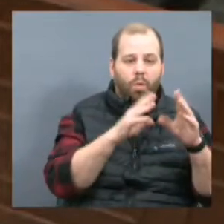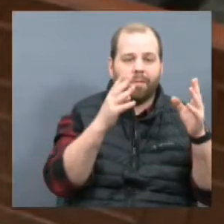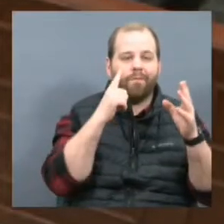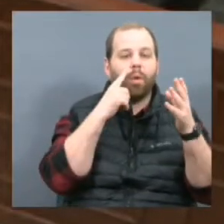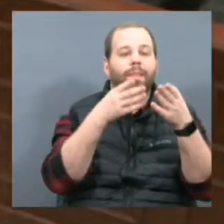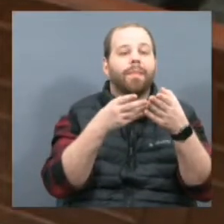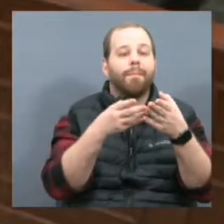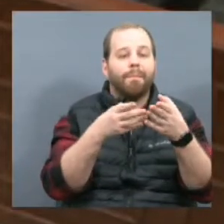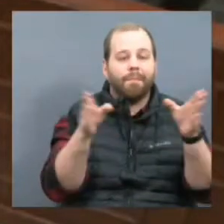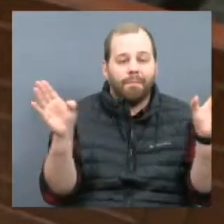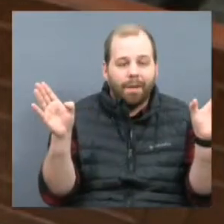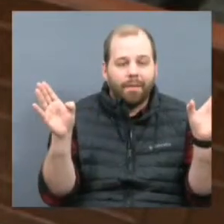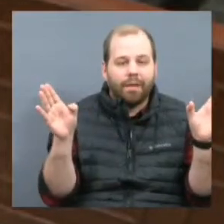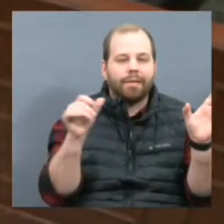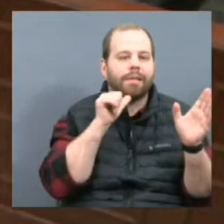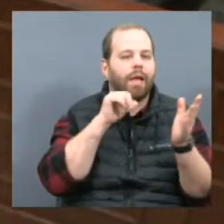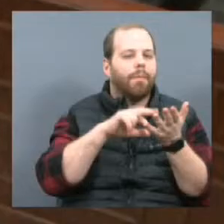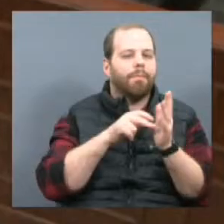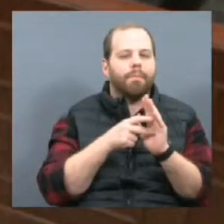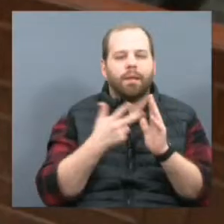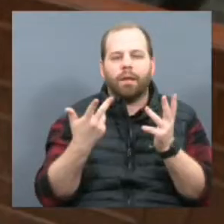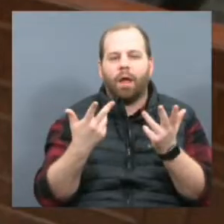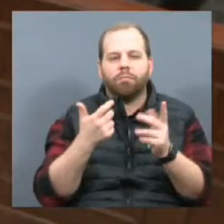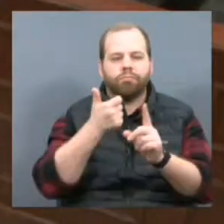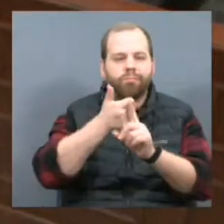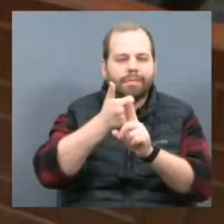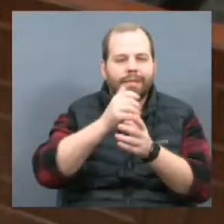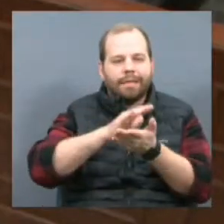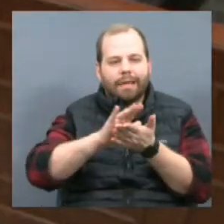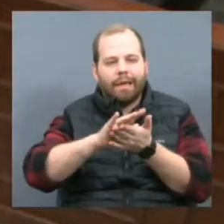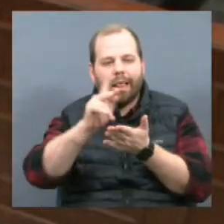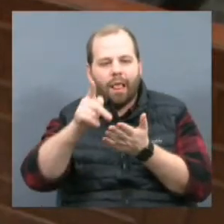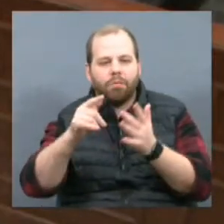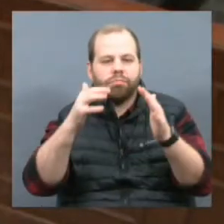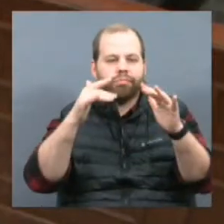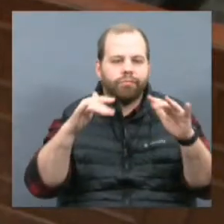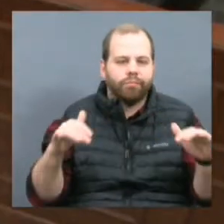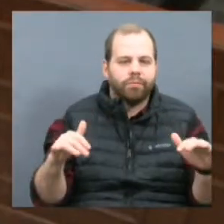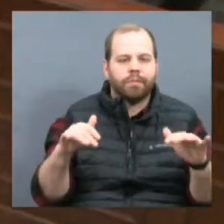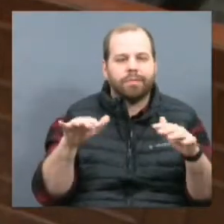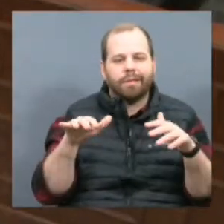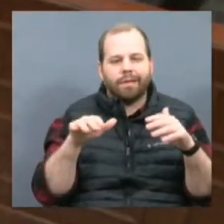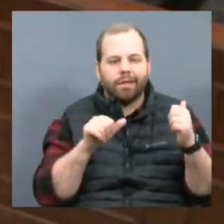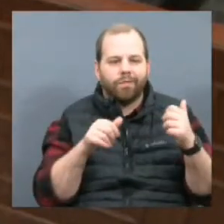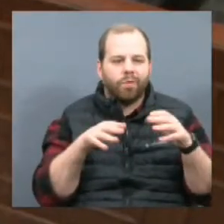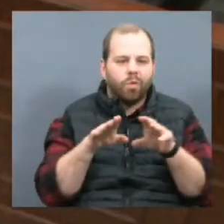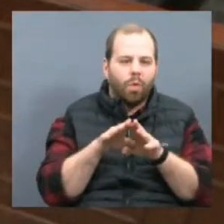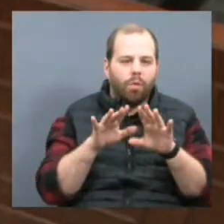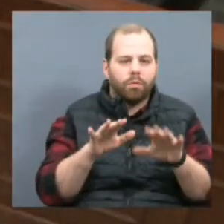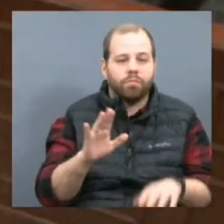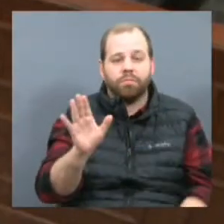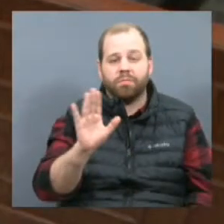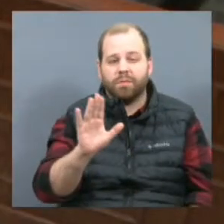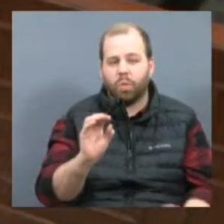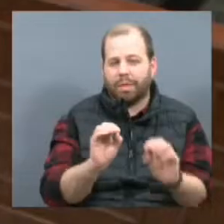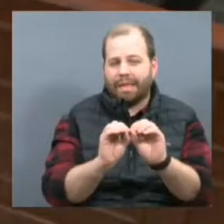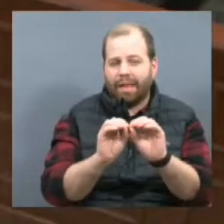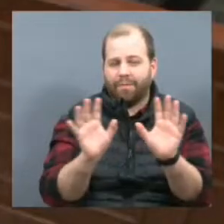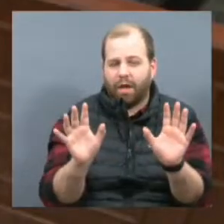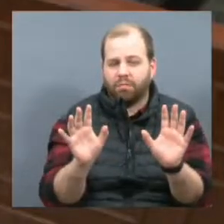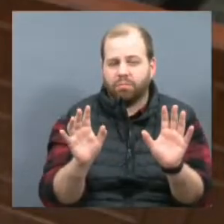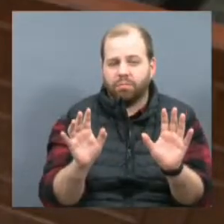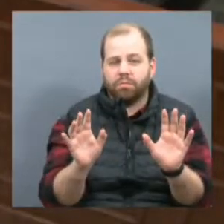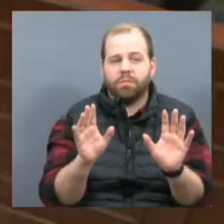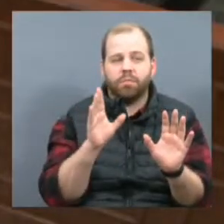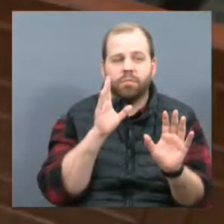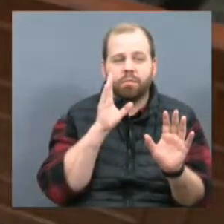public. We're not talking about how long it takes to clean up, after people leave and that kind of stuff. So could we clarify So